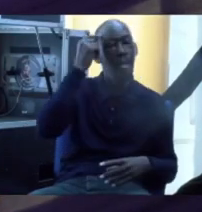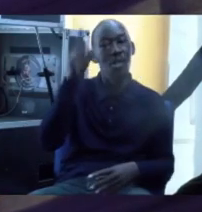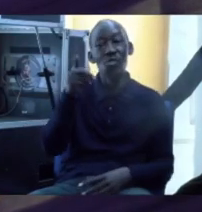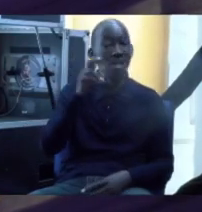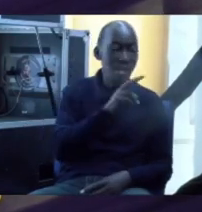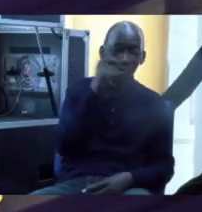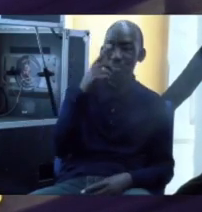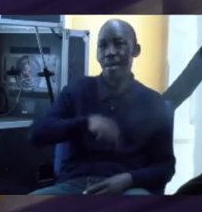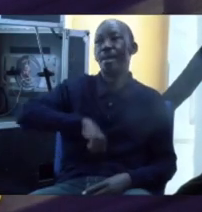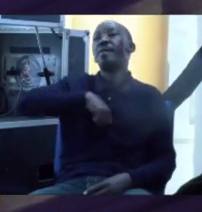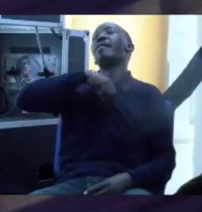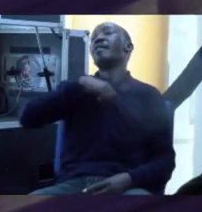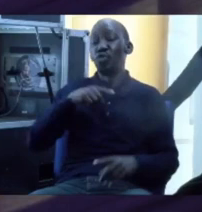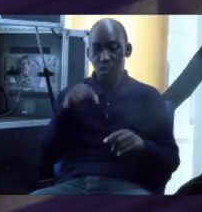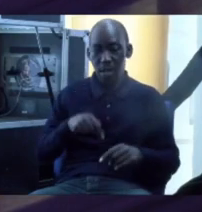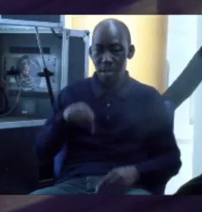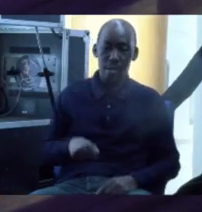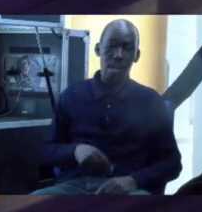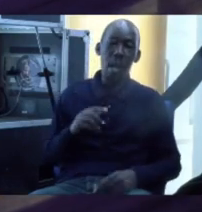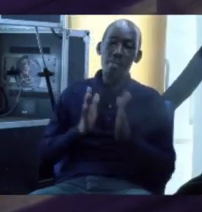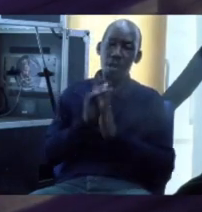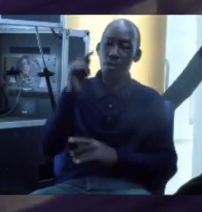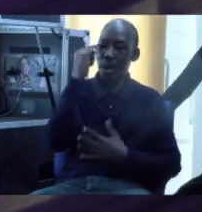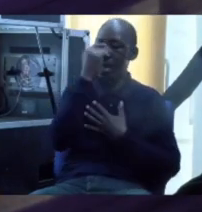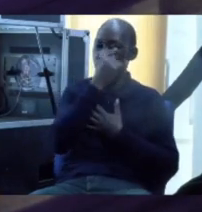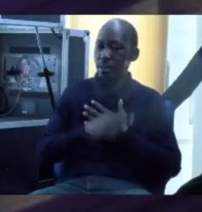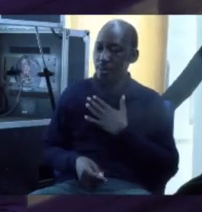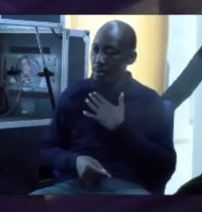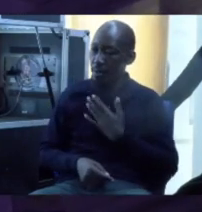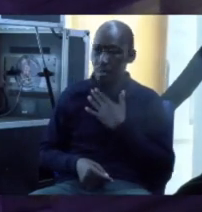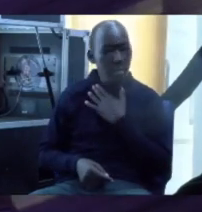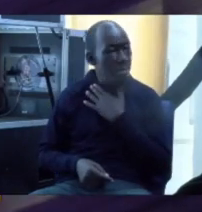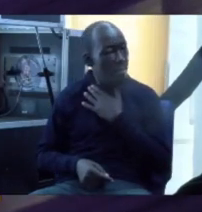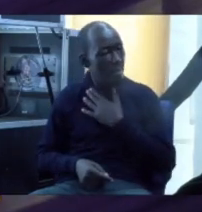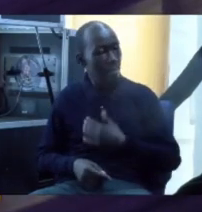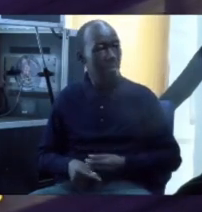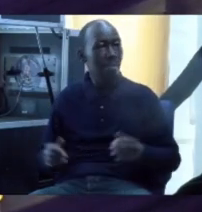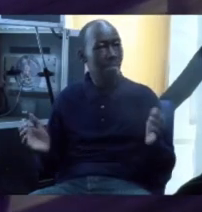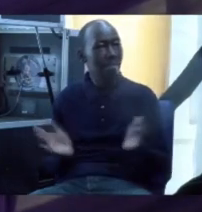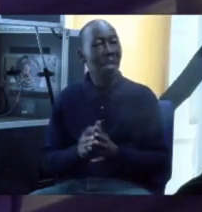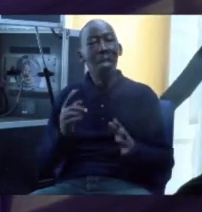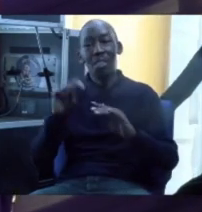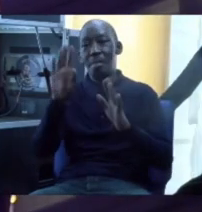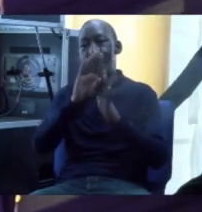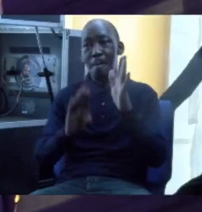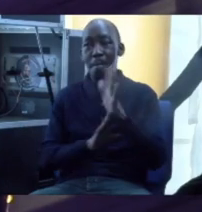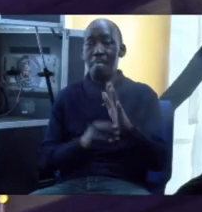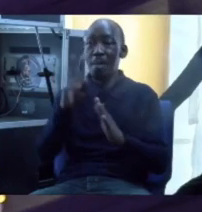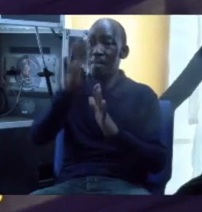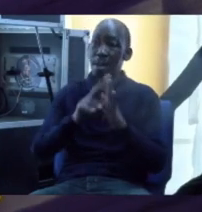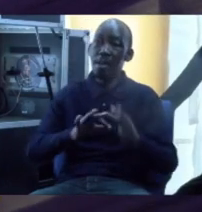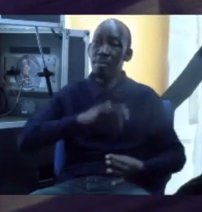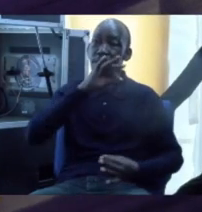unamringia. Ulilinga. Leo hii naomba macho yako. Leo hii. Amen. The Bible says, this is where the Holy Spirit